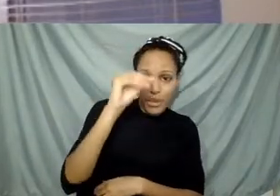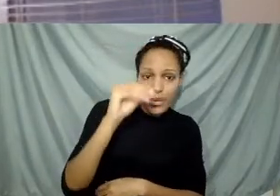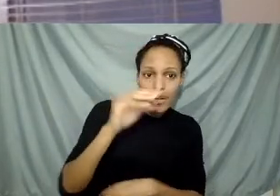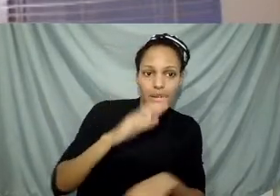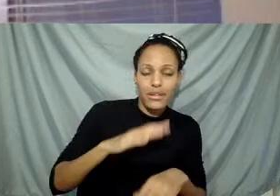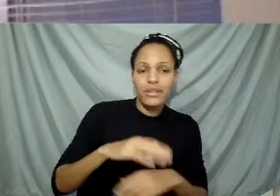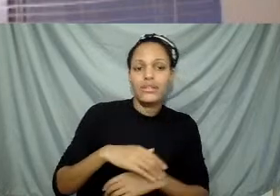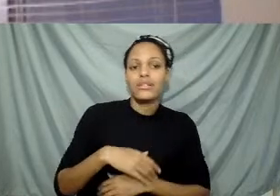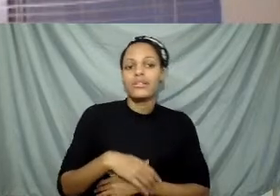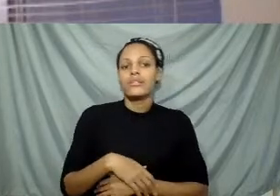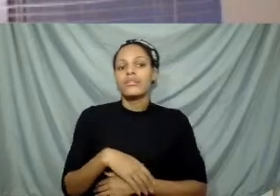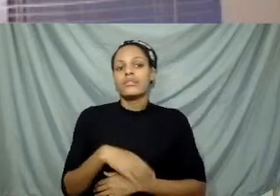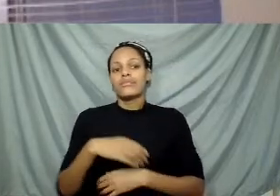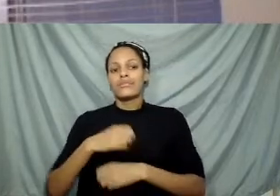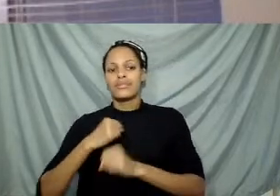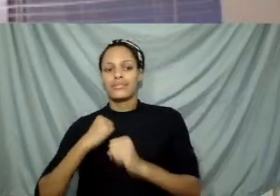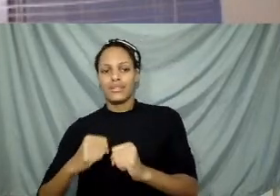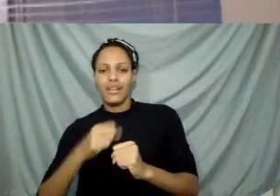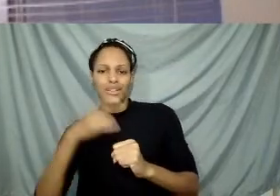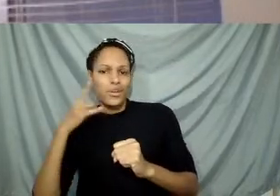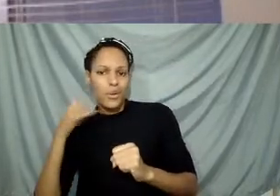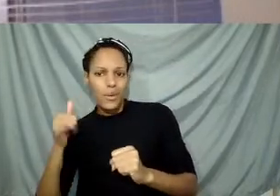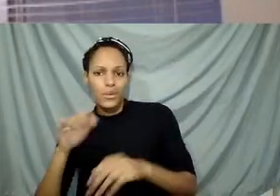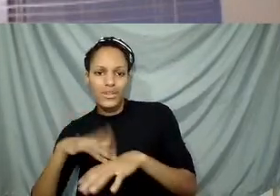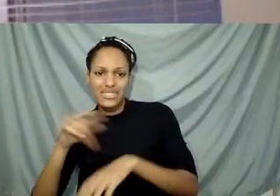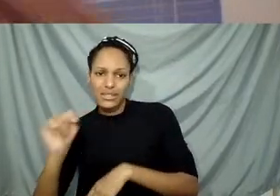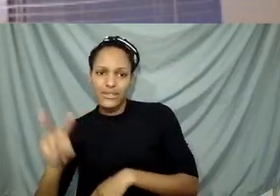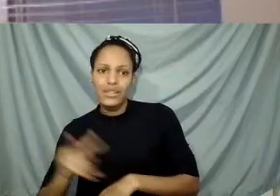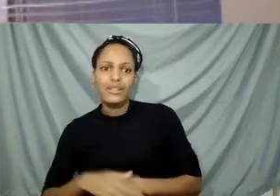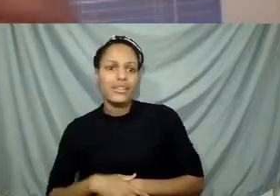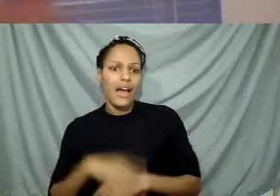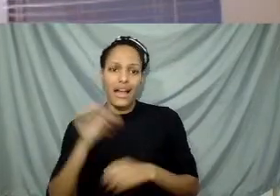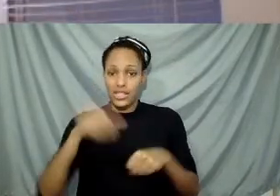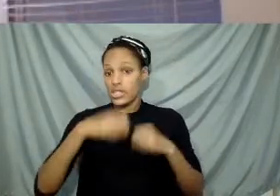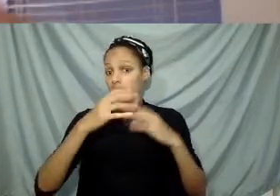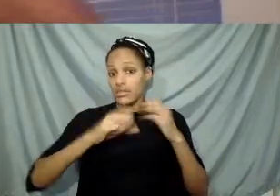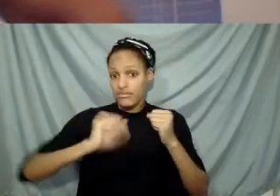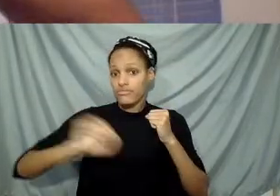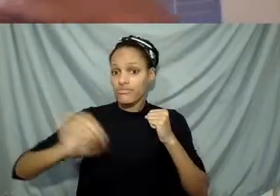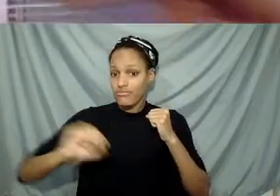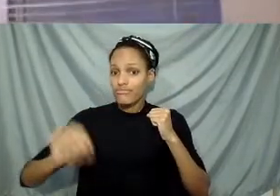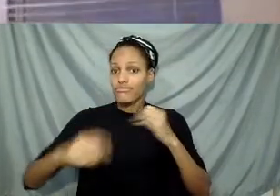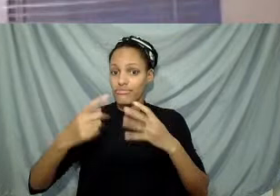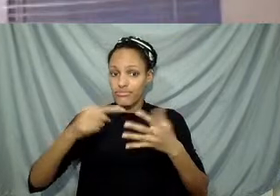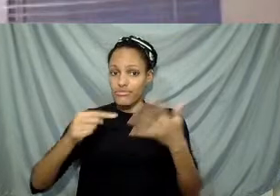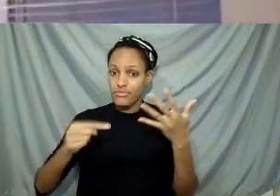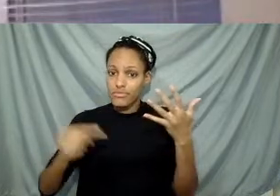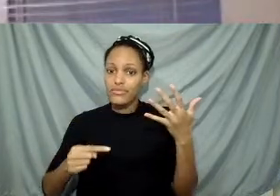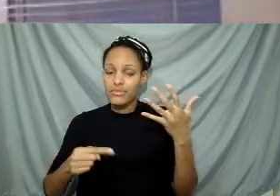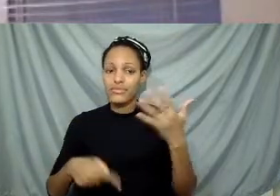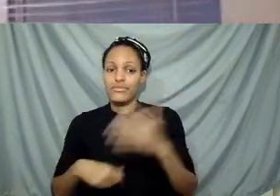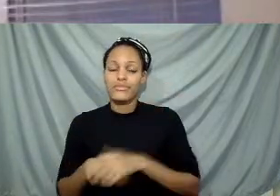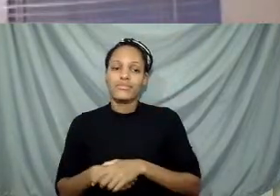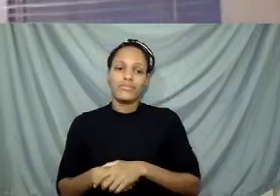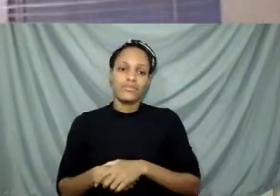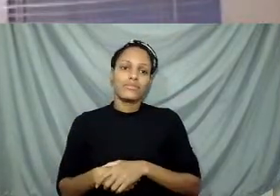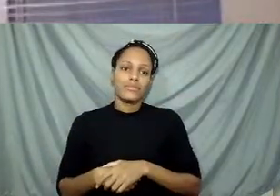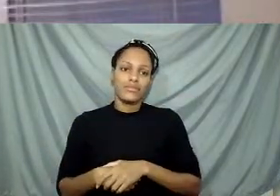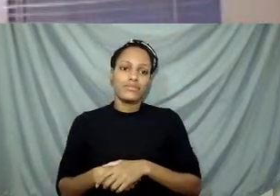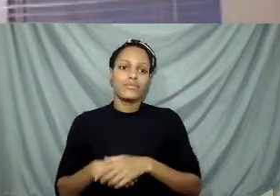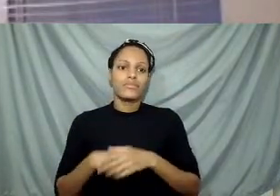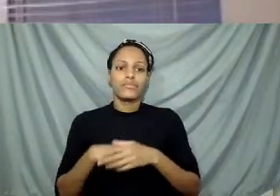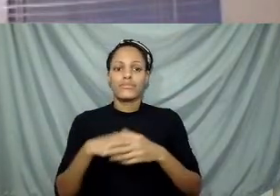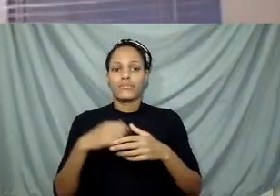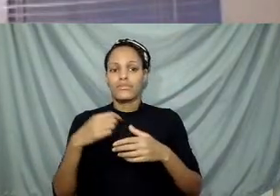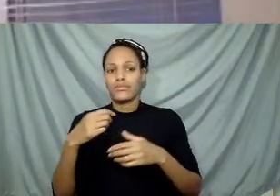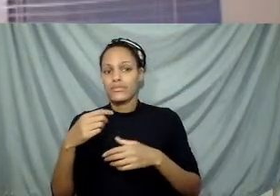that gave us Solid Gold on television. I could go on and on. I could talk about Ben Vereen. I could talk about Lola Falana.